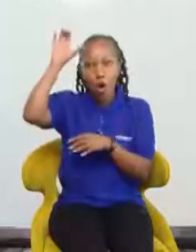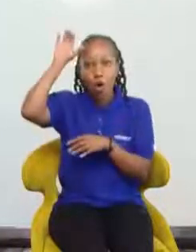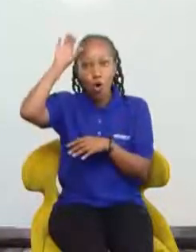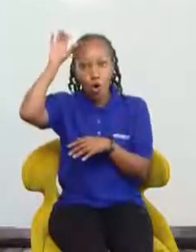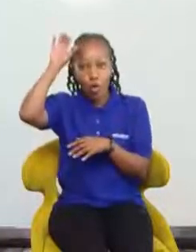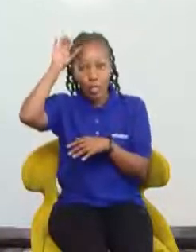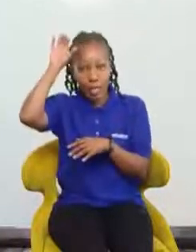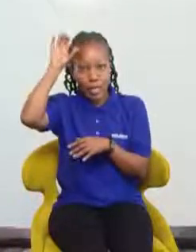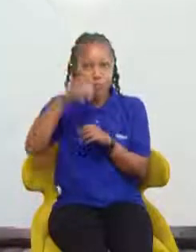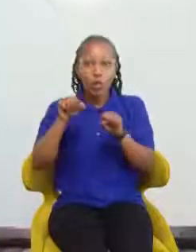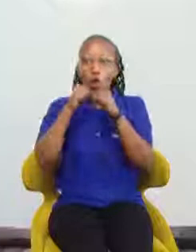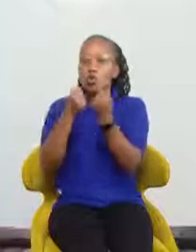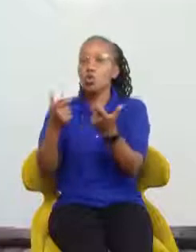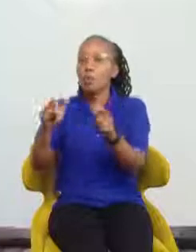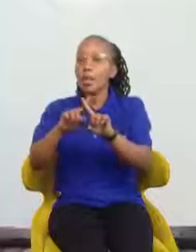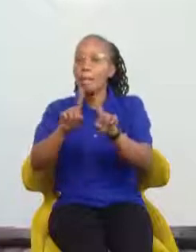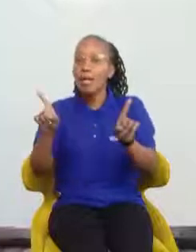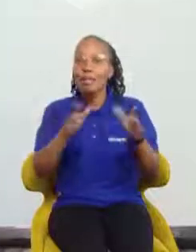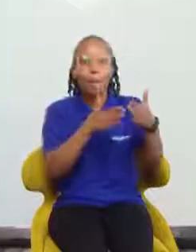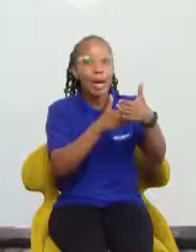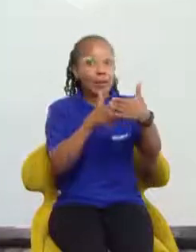media. However, the barriers,